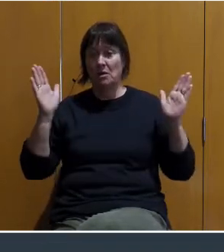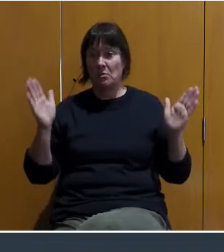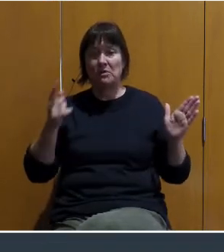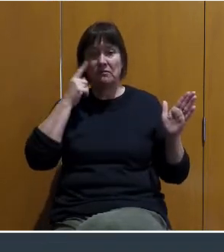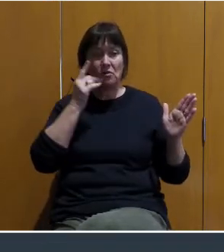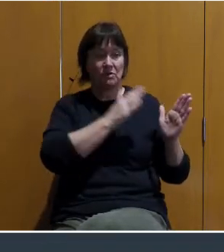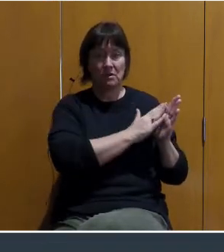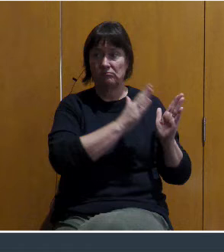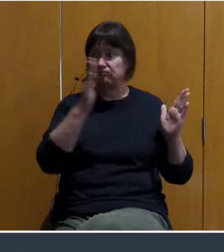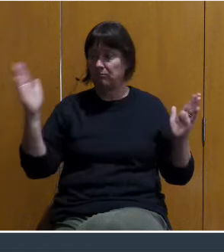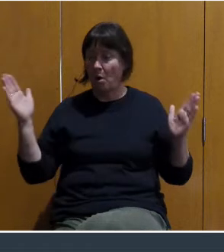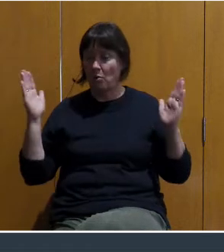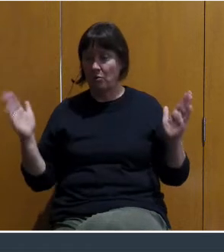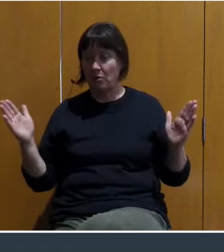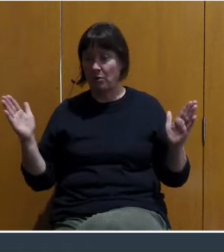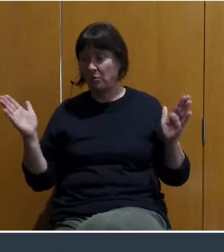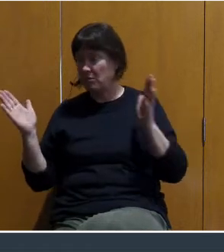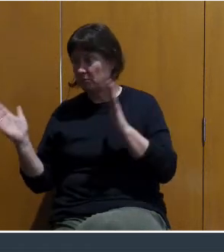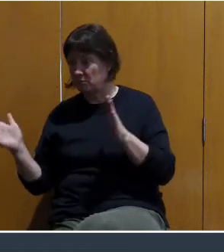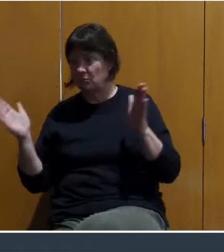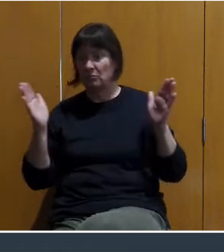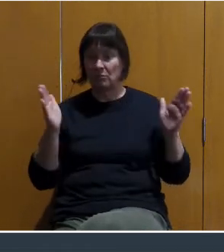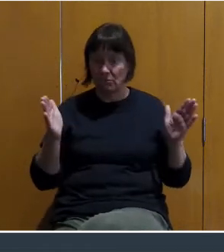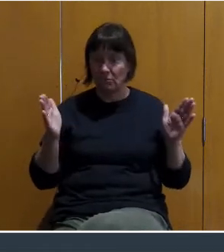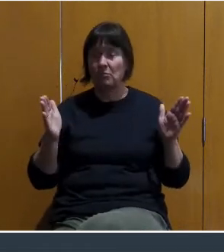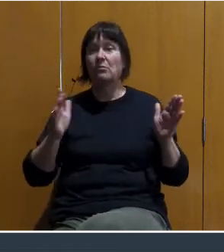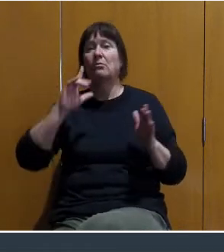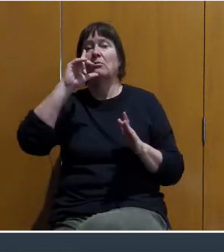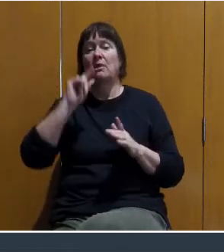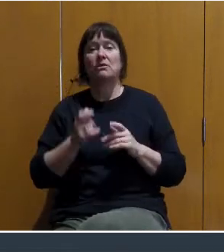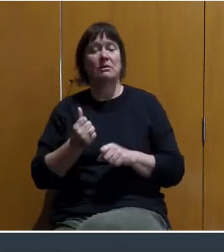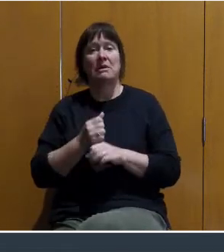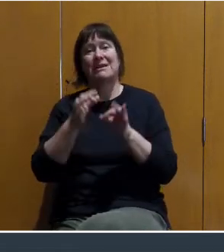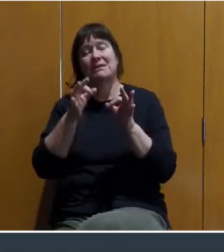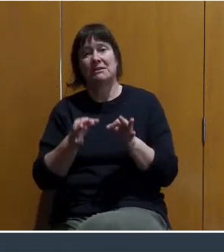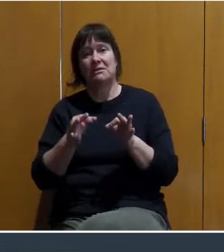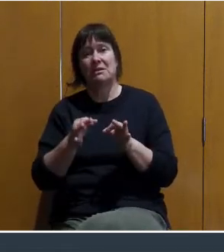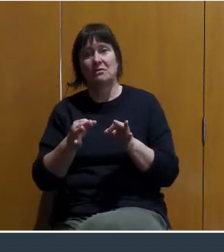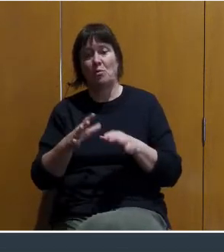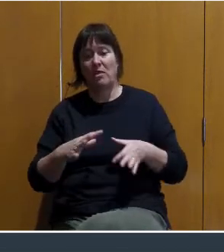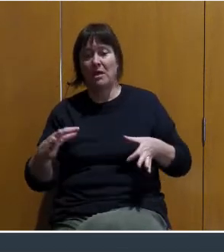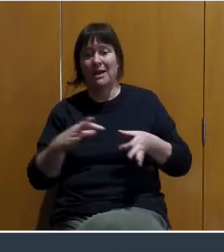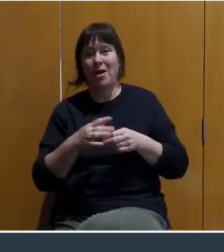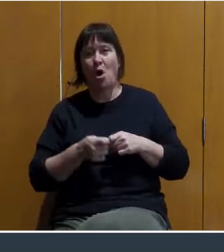considered, then your on-lead area default lands where it lands.